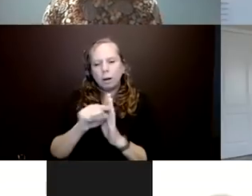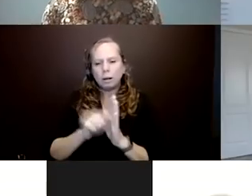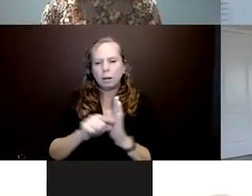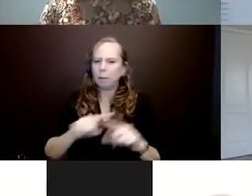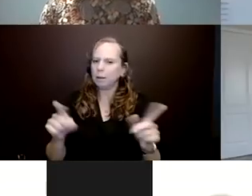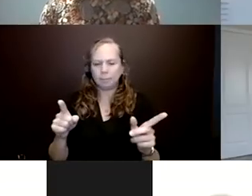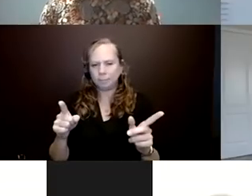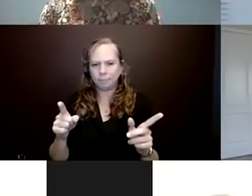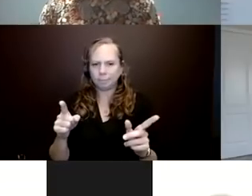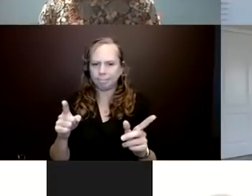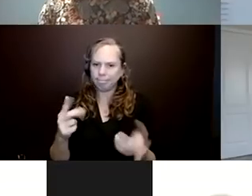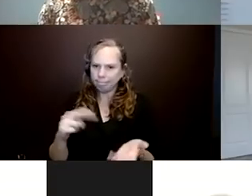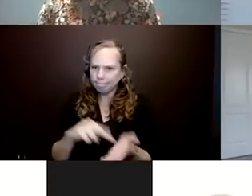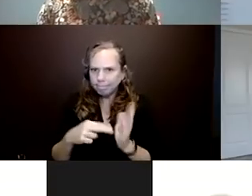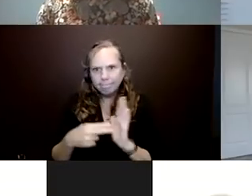Ryan, would you like to address that?